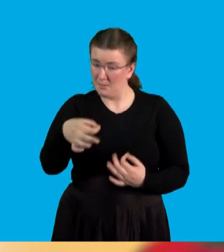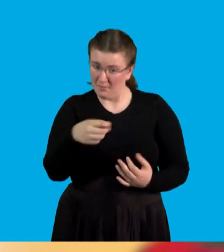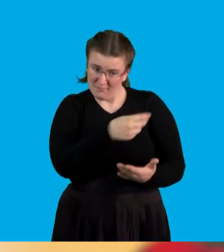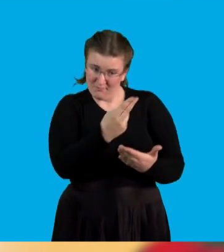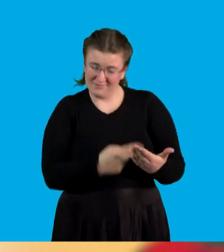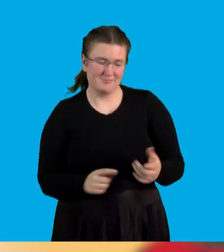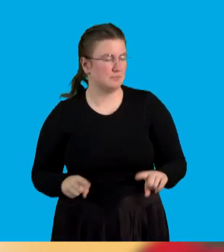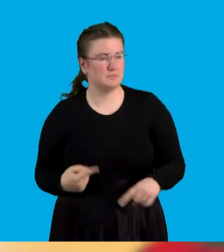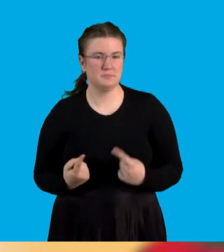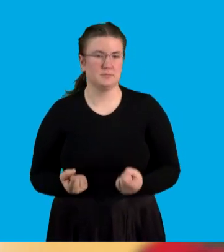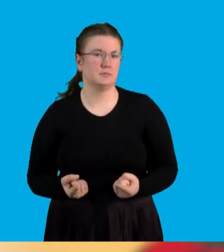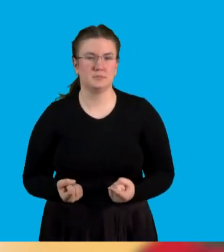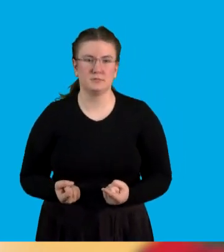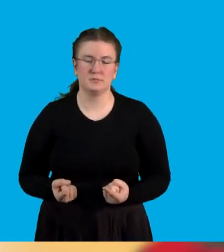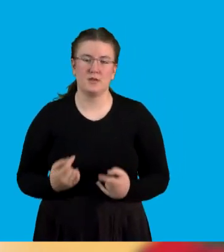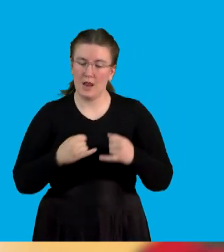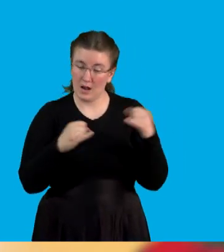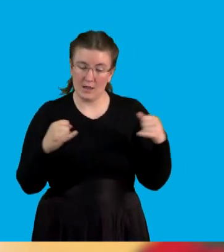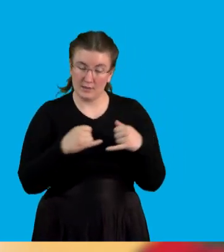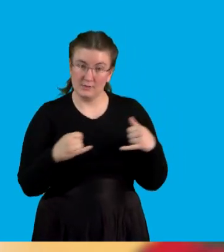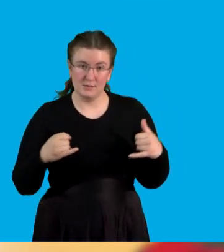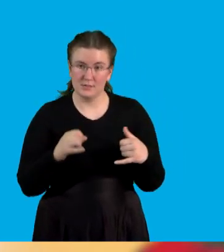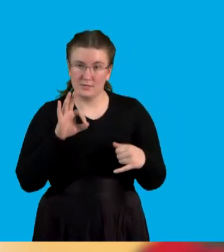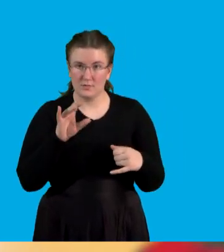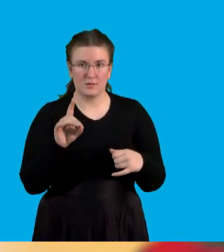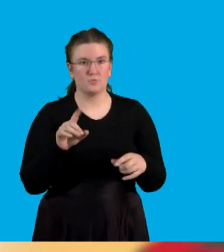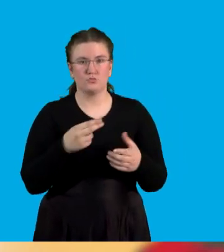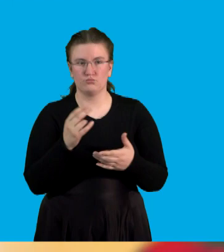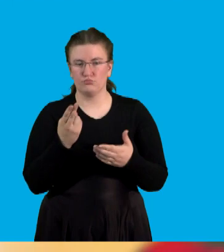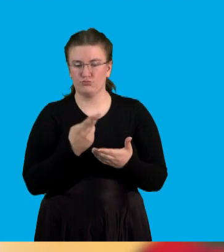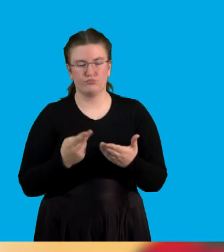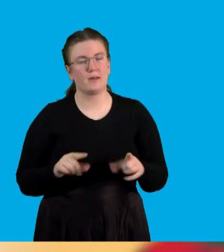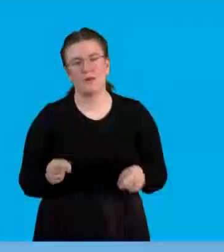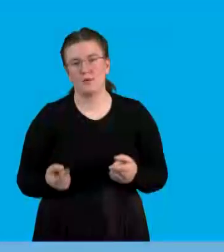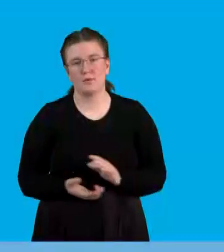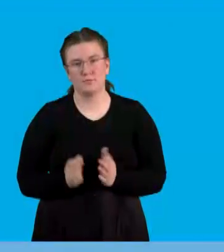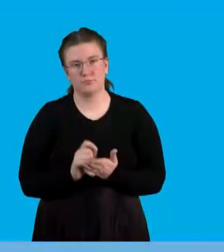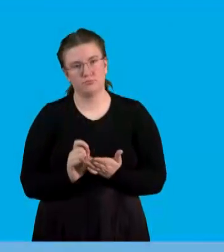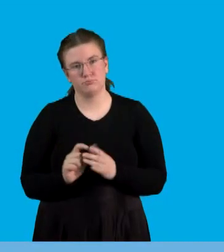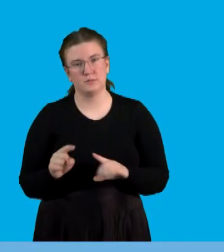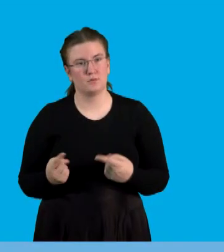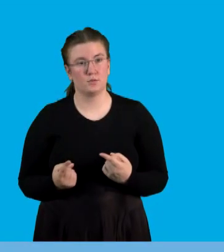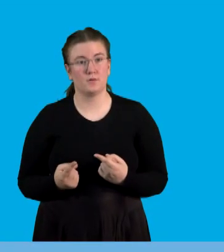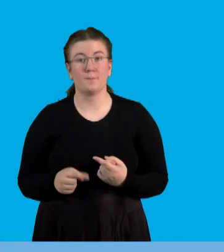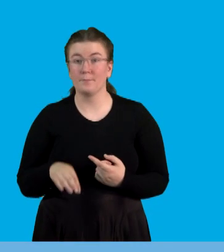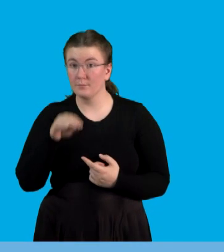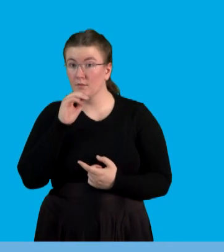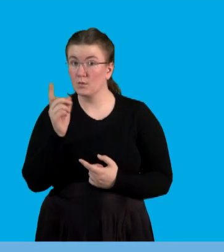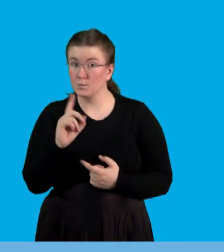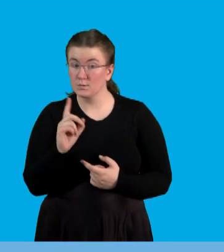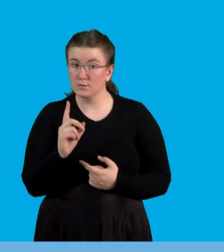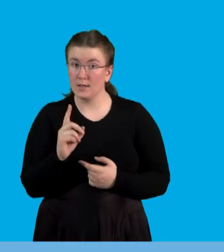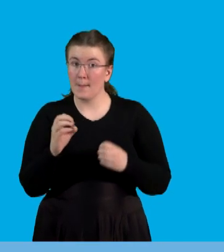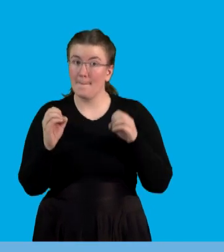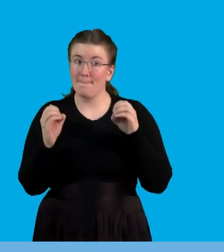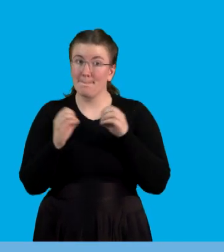things in 3D on a piece of paper. We cannot draw the lines in 3D on a piece of paper. So that means now, the